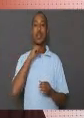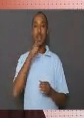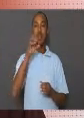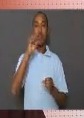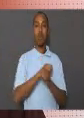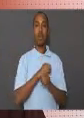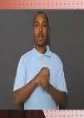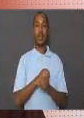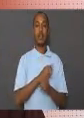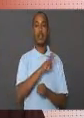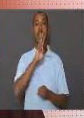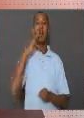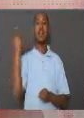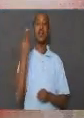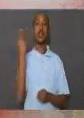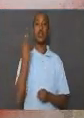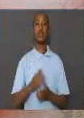are used.